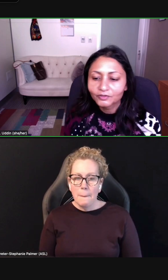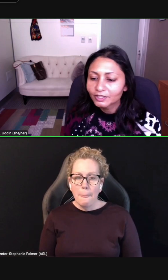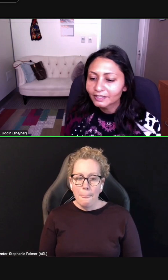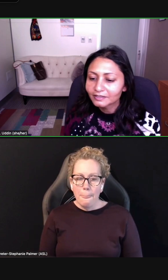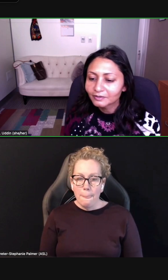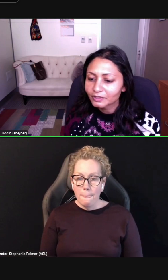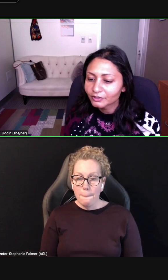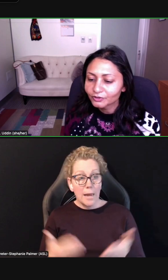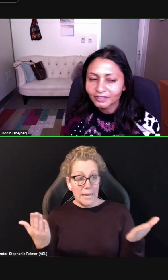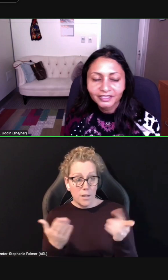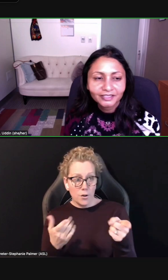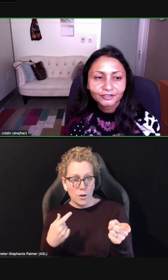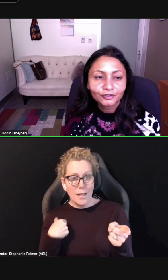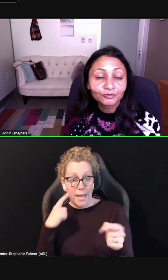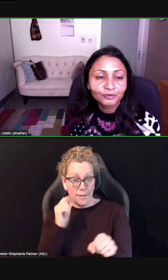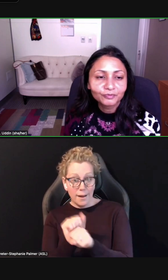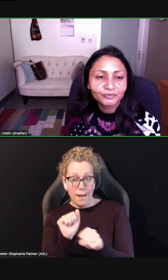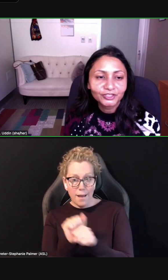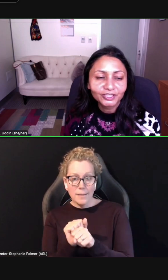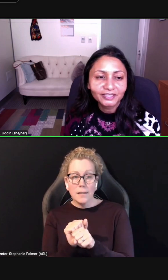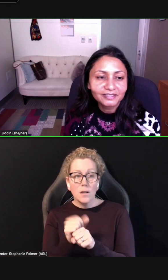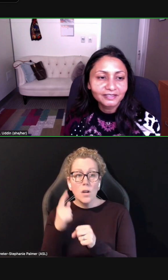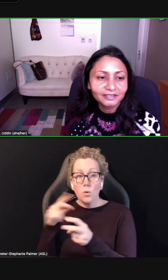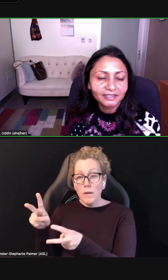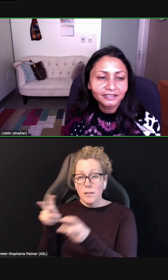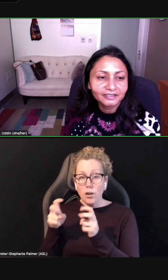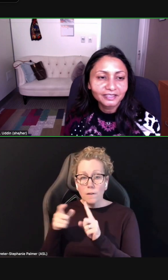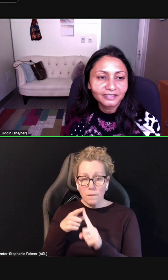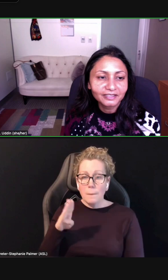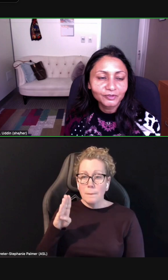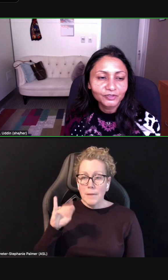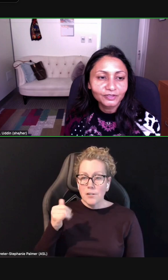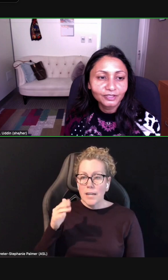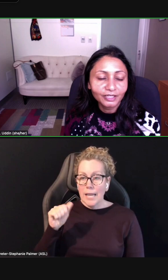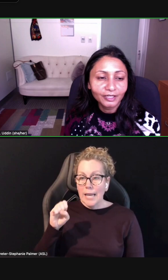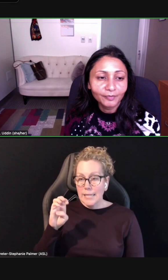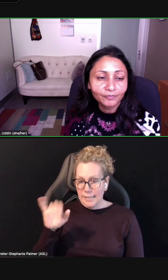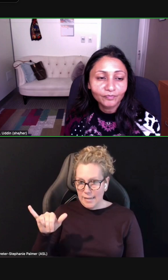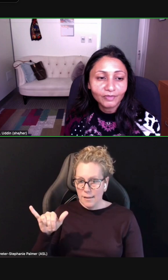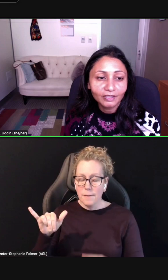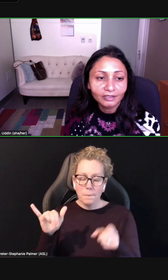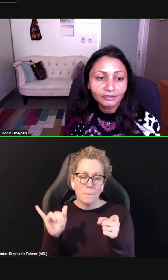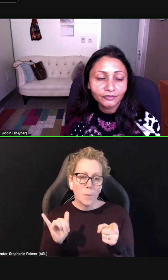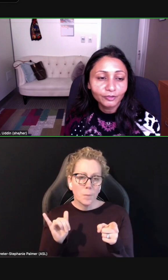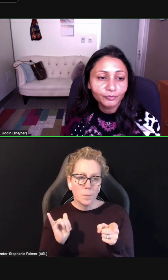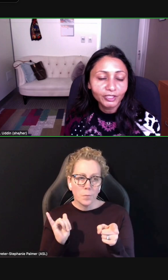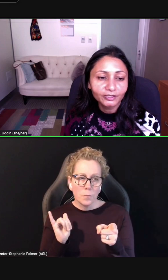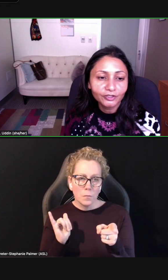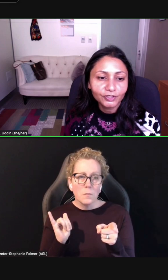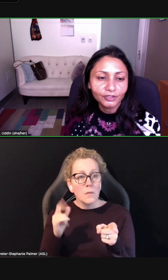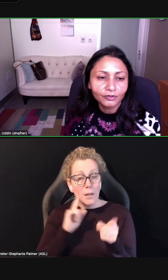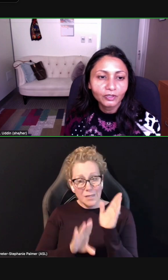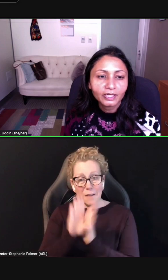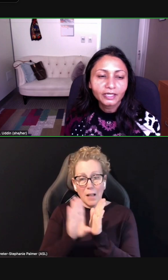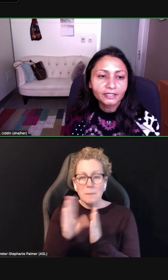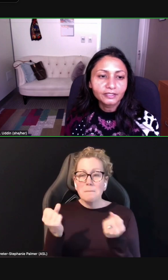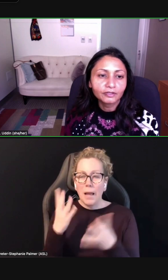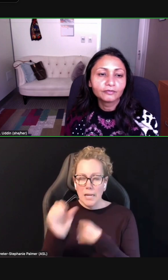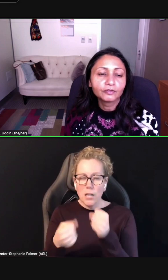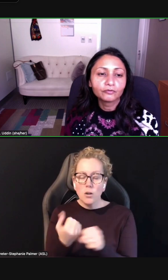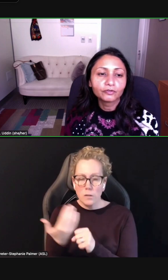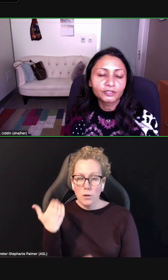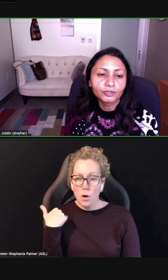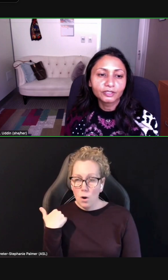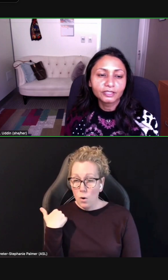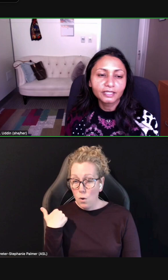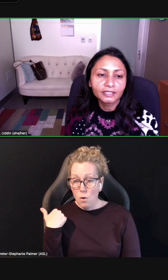And here we have a task that we actually took from BJ Casey, and it was developed many years ago as